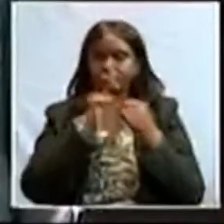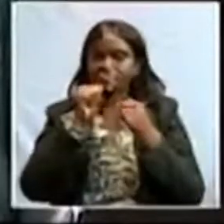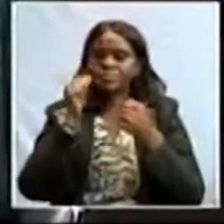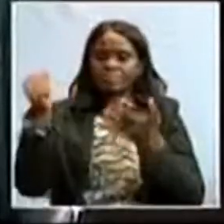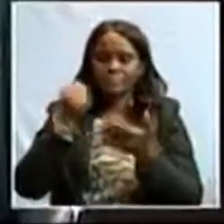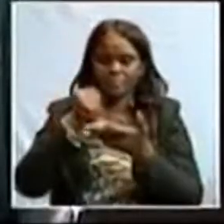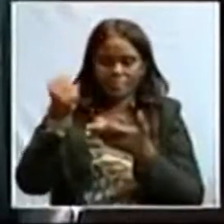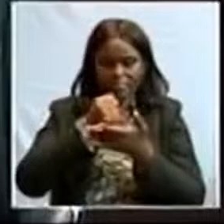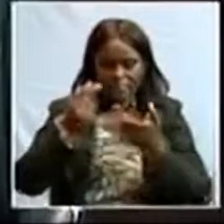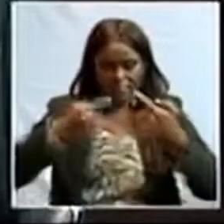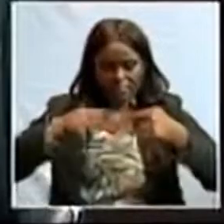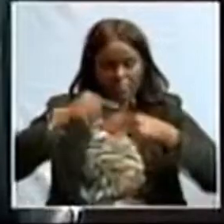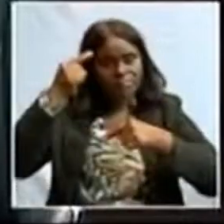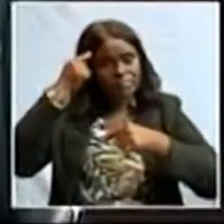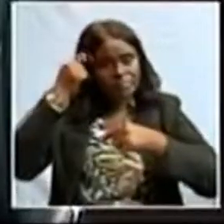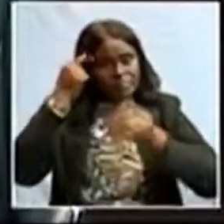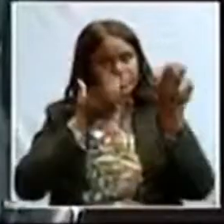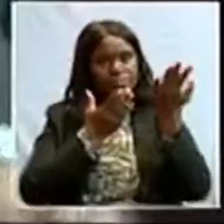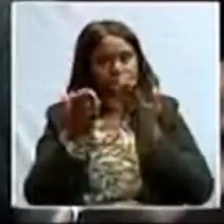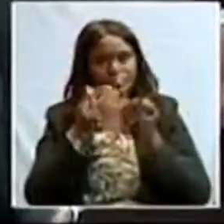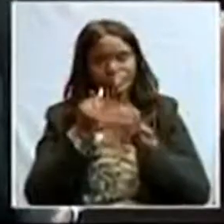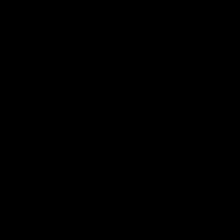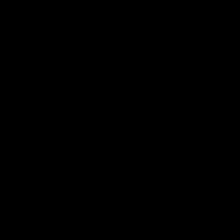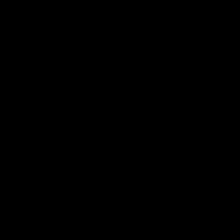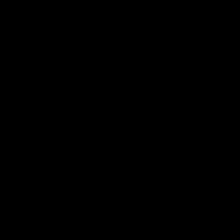by the Local Government Service Commission.